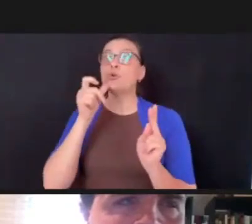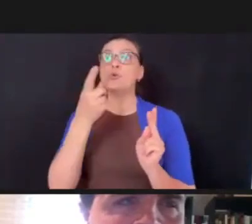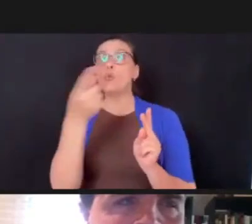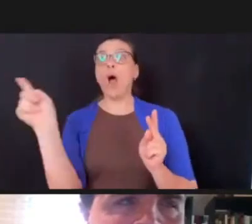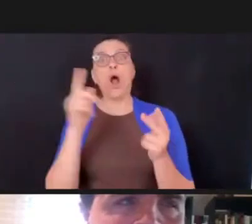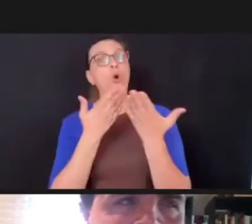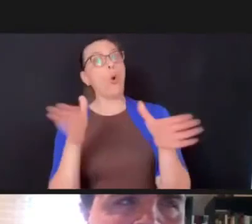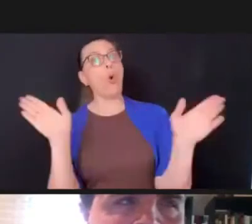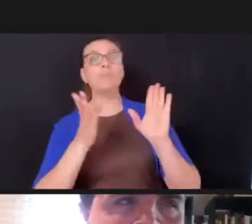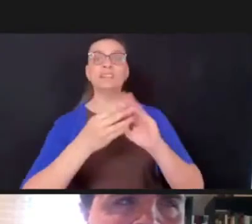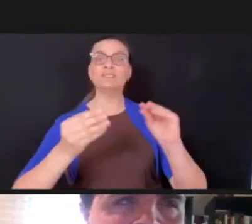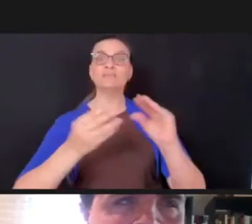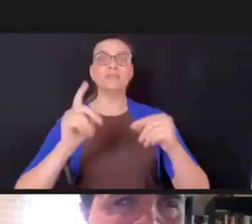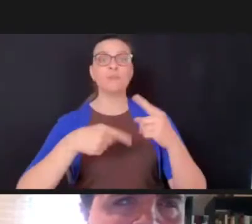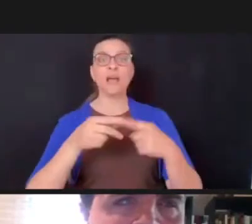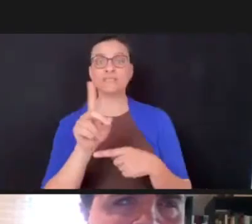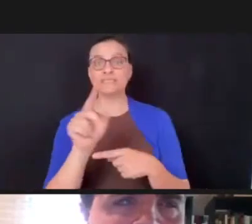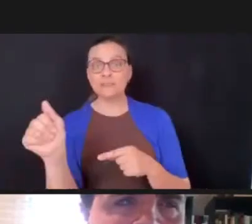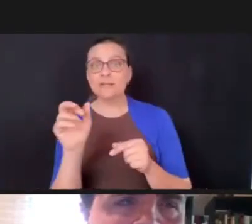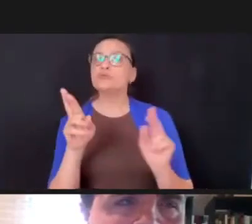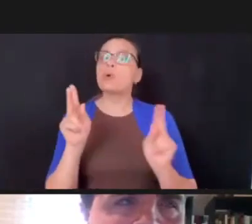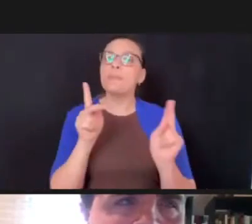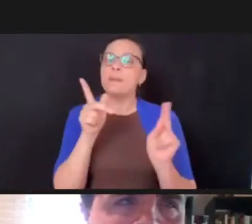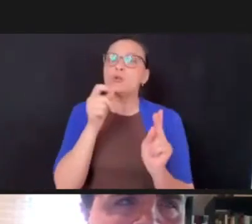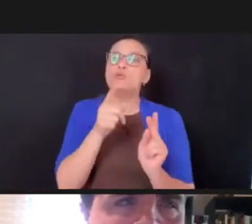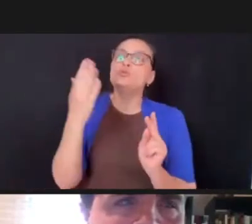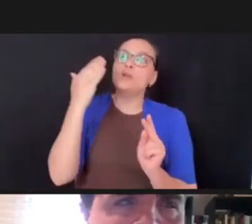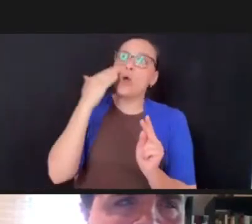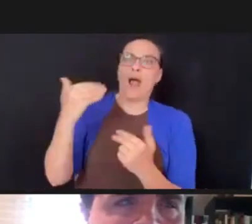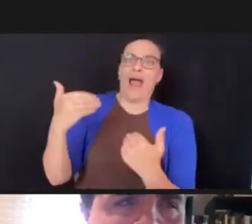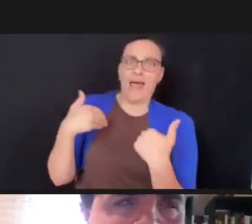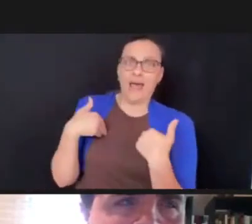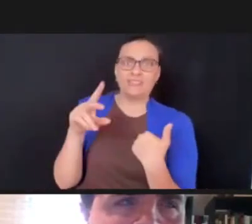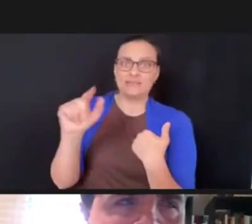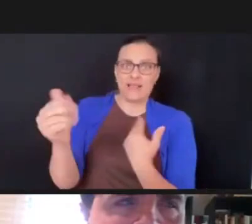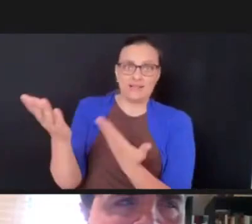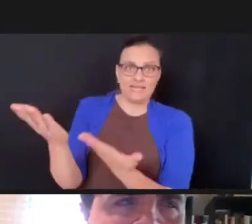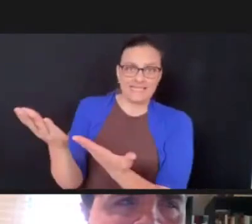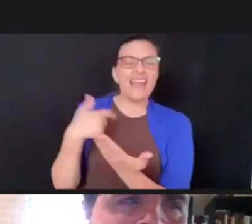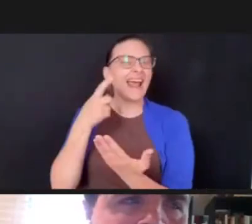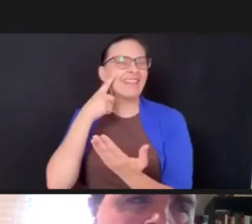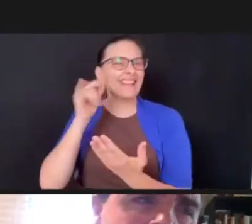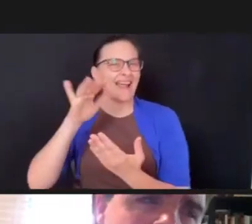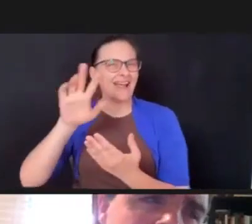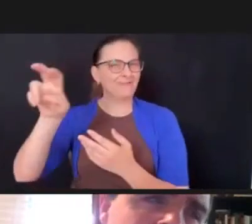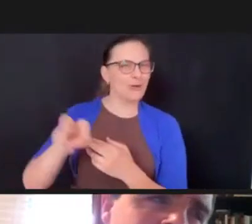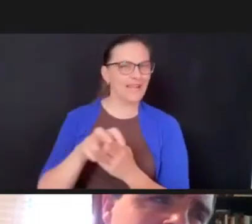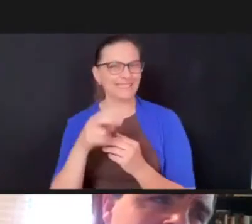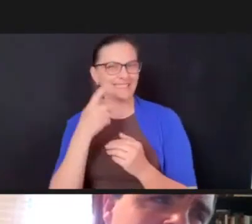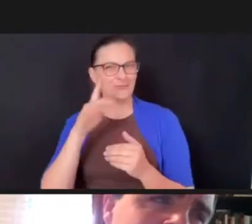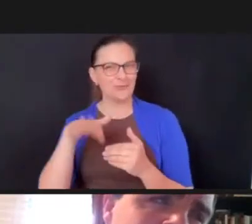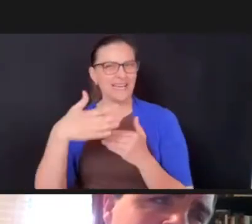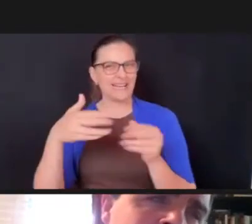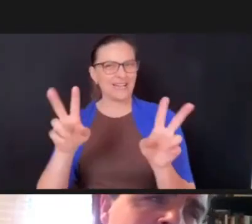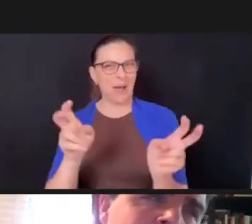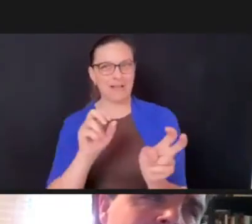have disabilities. And that I think kind of transitions the next topic is, why does this matter? My notes to